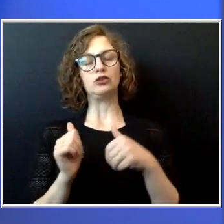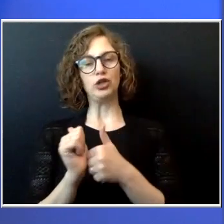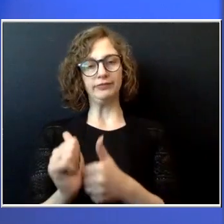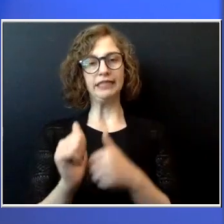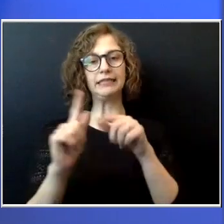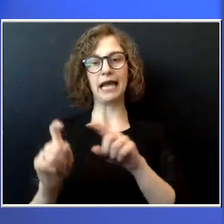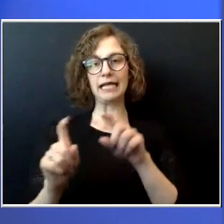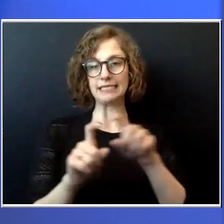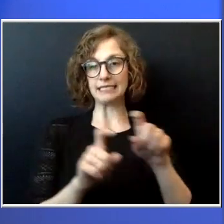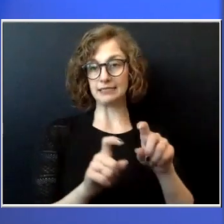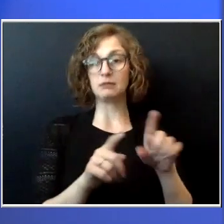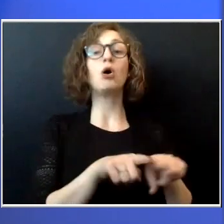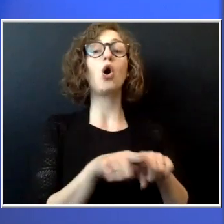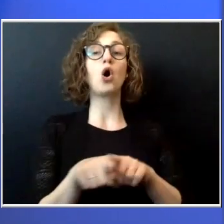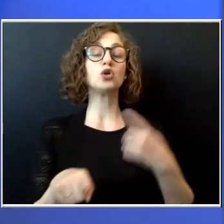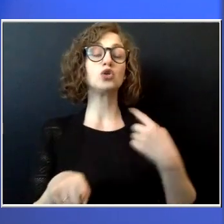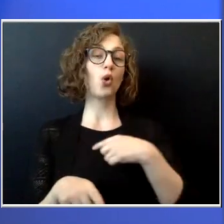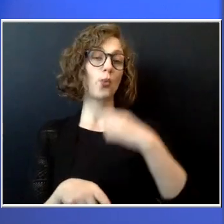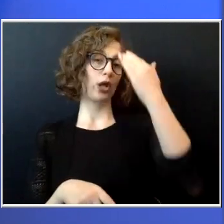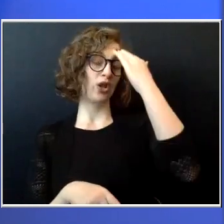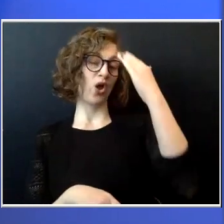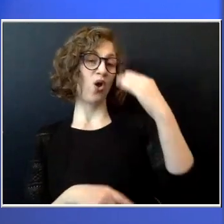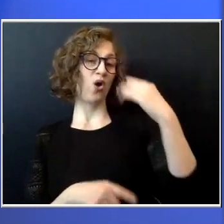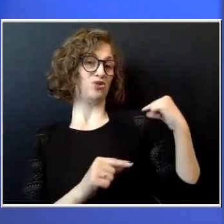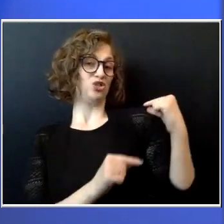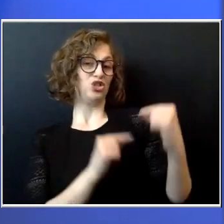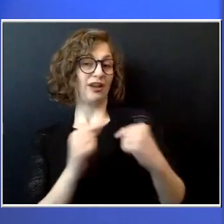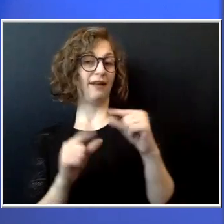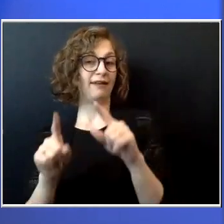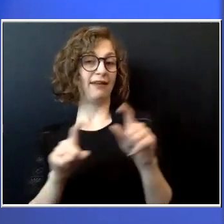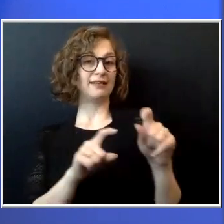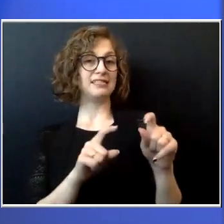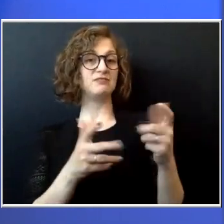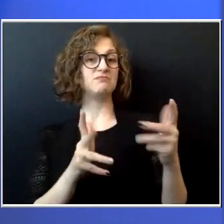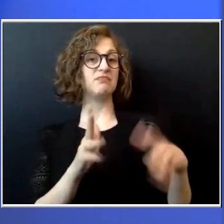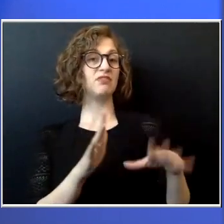genetic testing has found mutations in genes that we wouldn't have